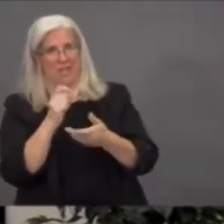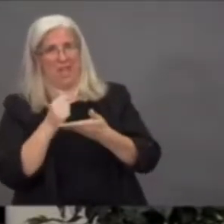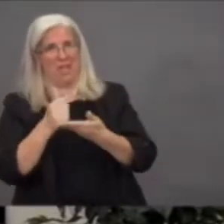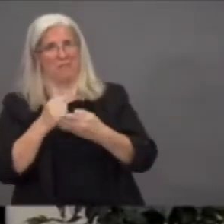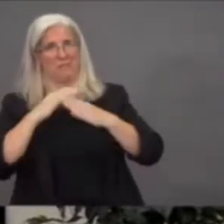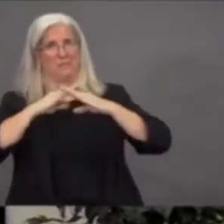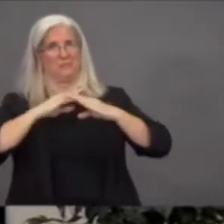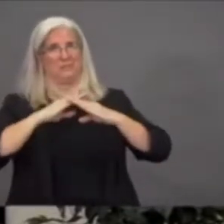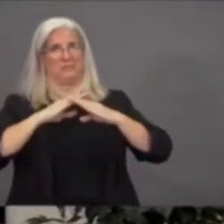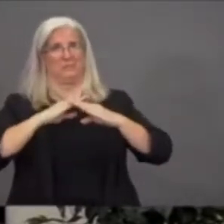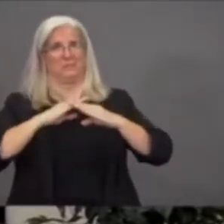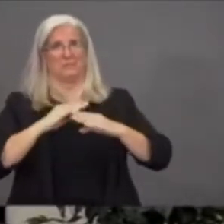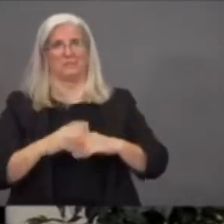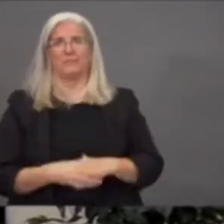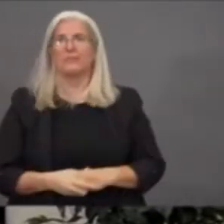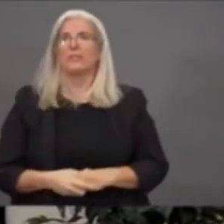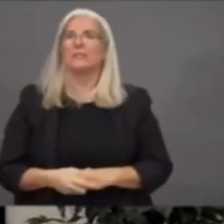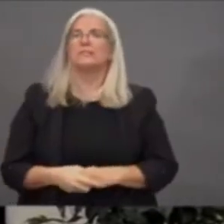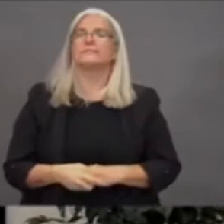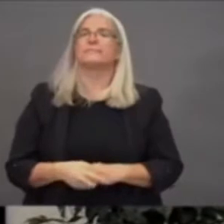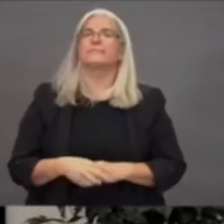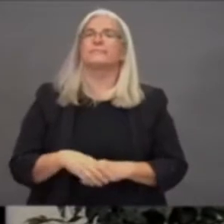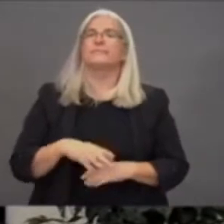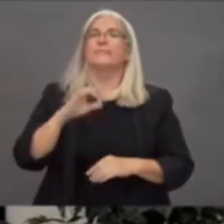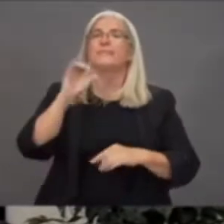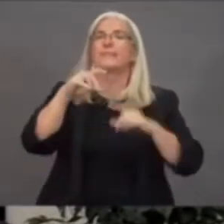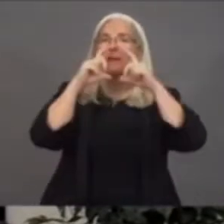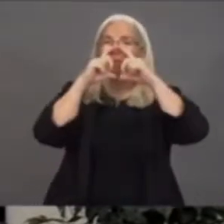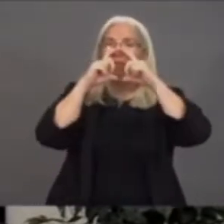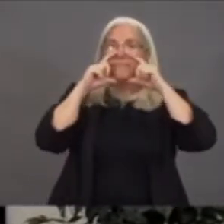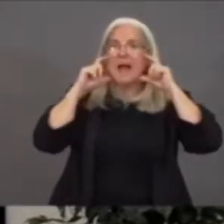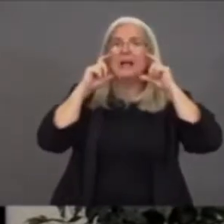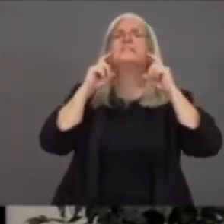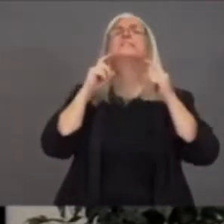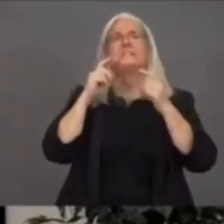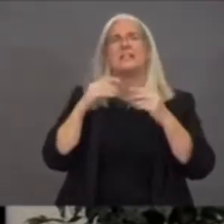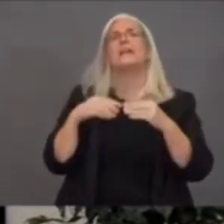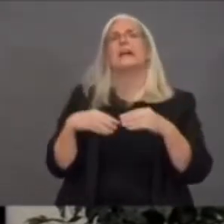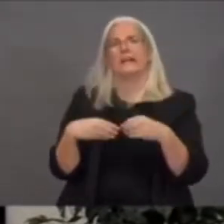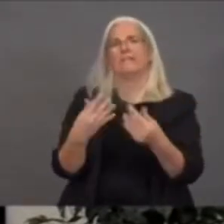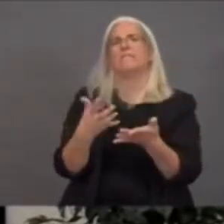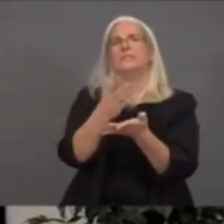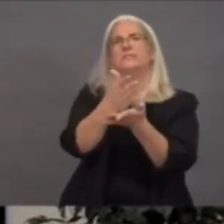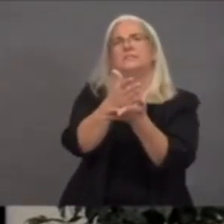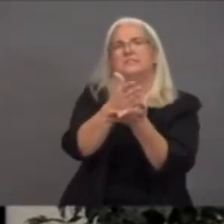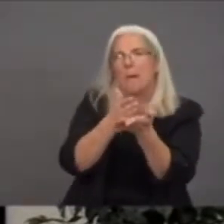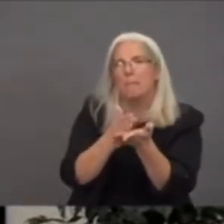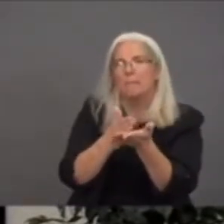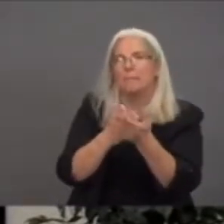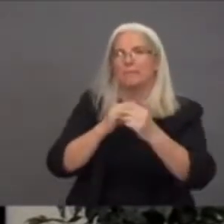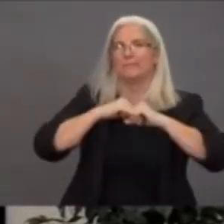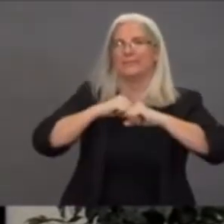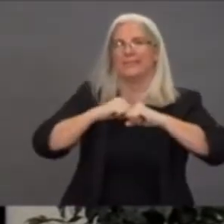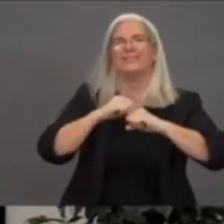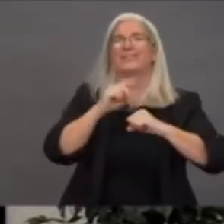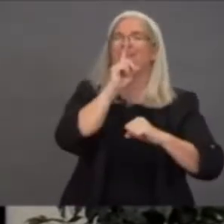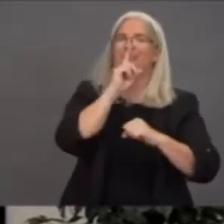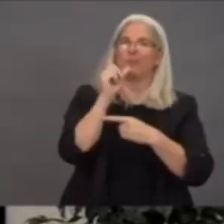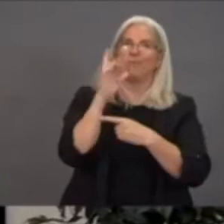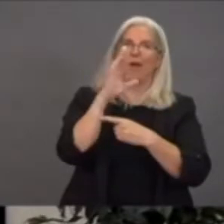So if the face covering offers some protection, it's not 100%, as I